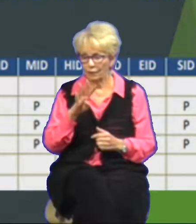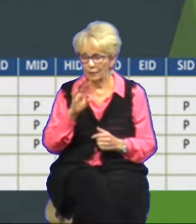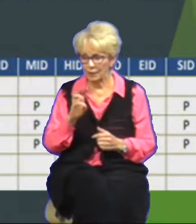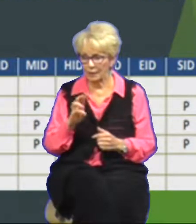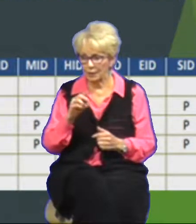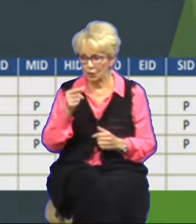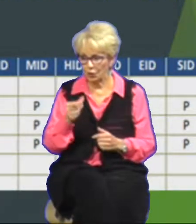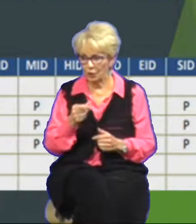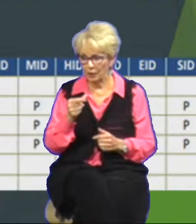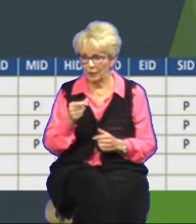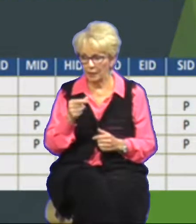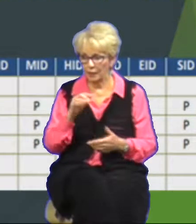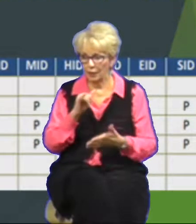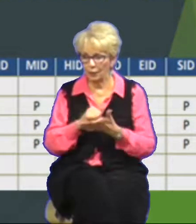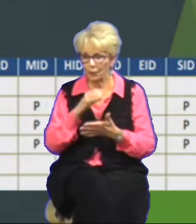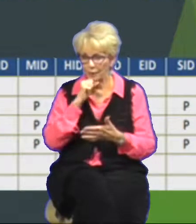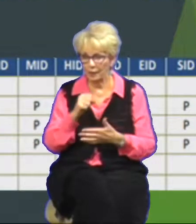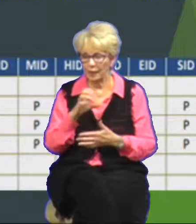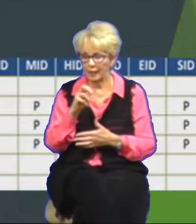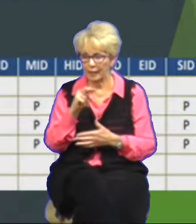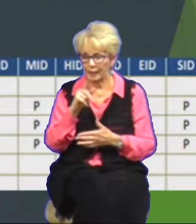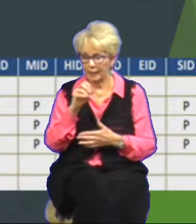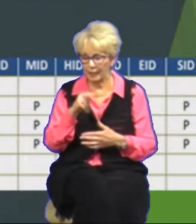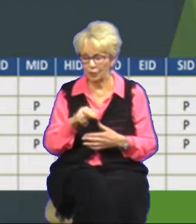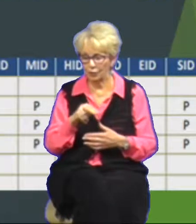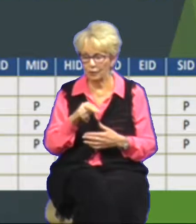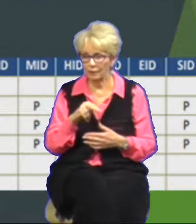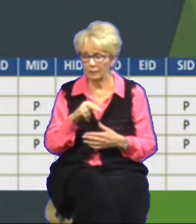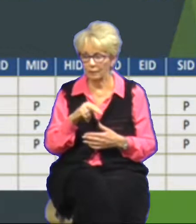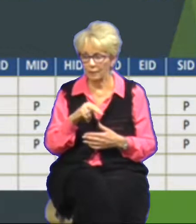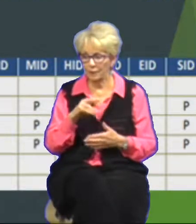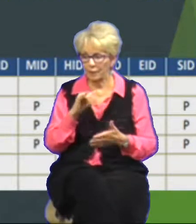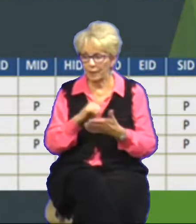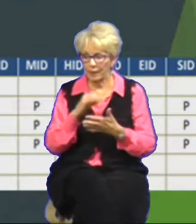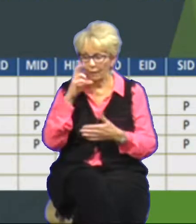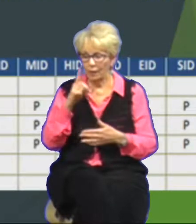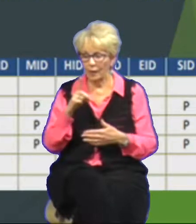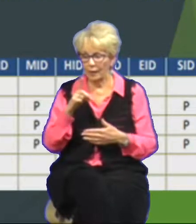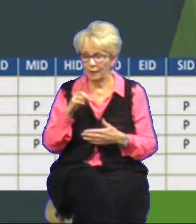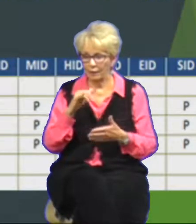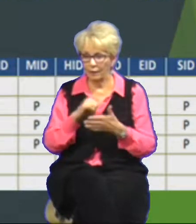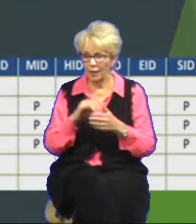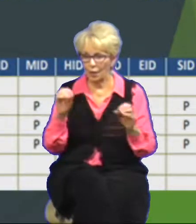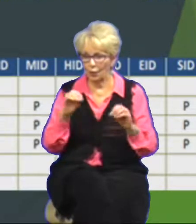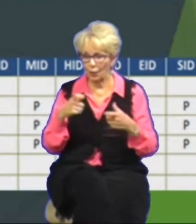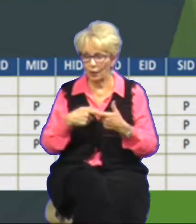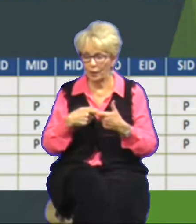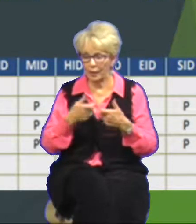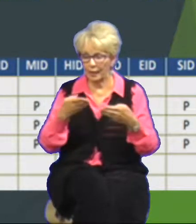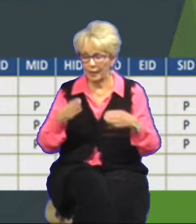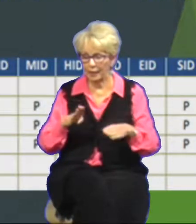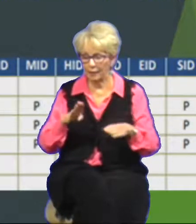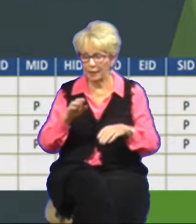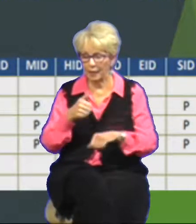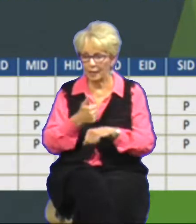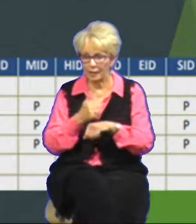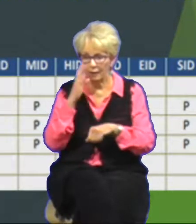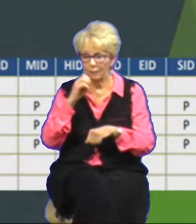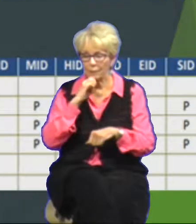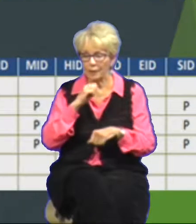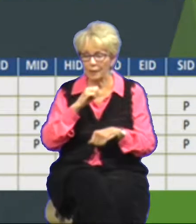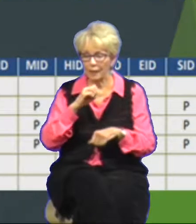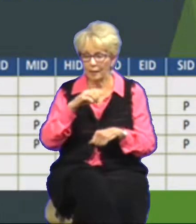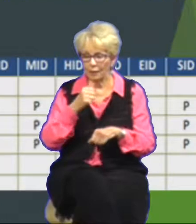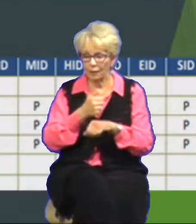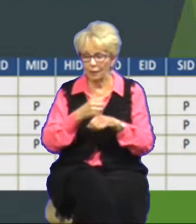3.4.6G, which is a condition, and that would read that no electronic gaming establishment shall be